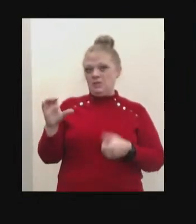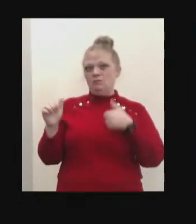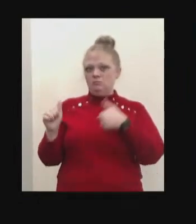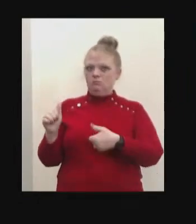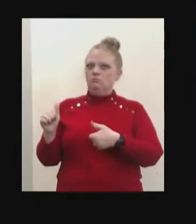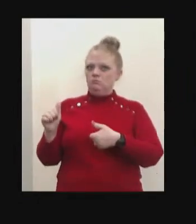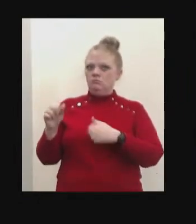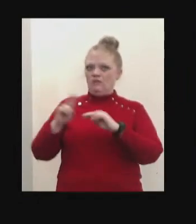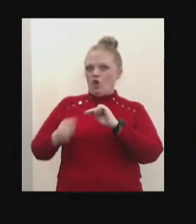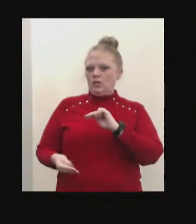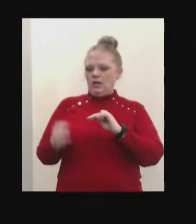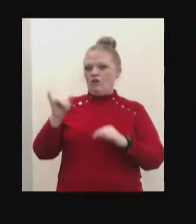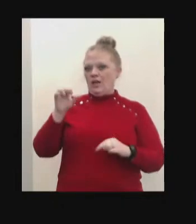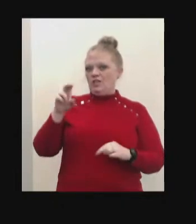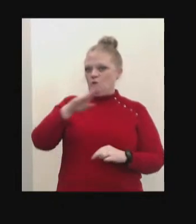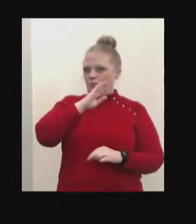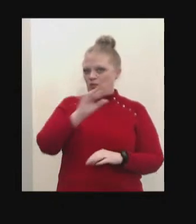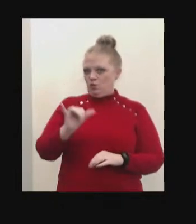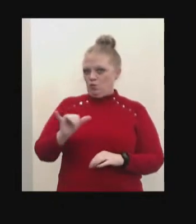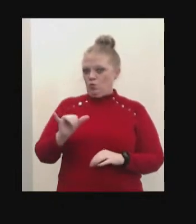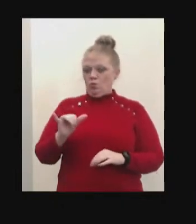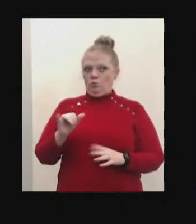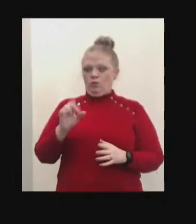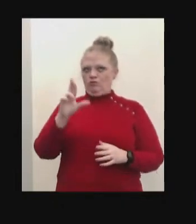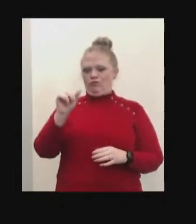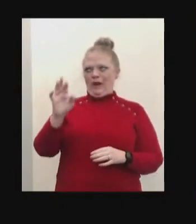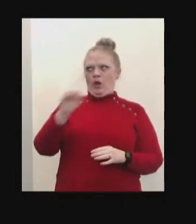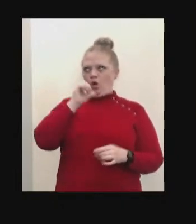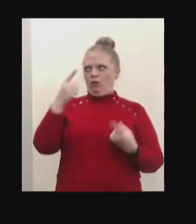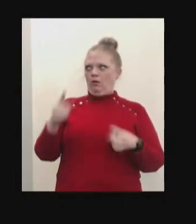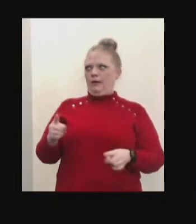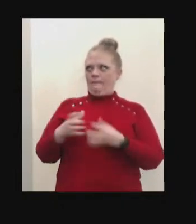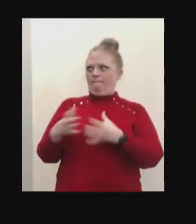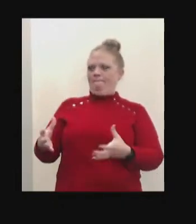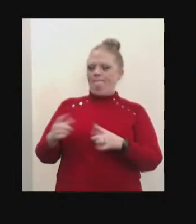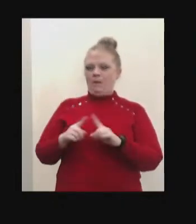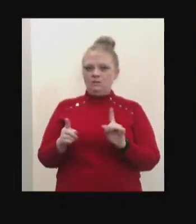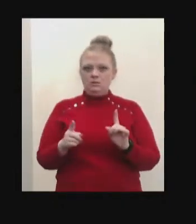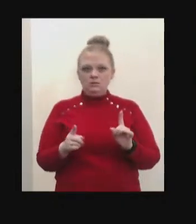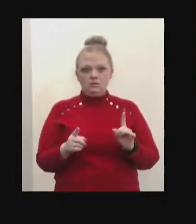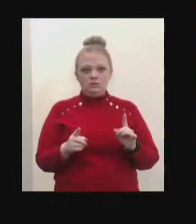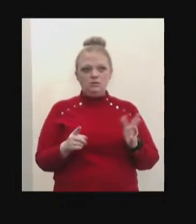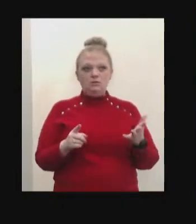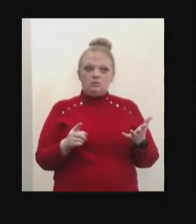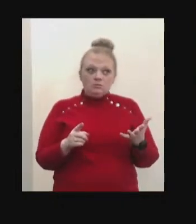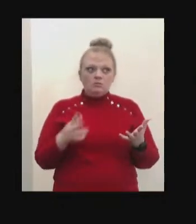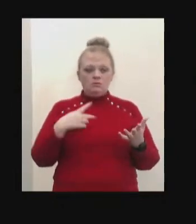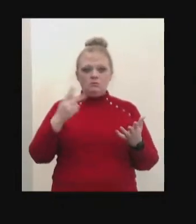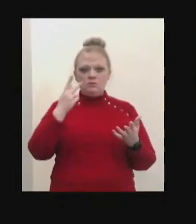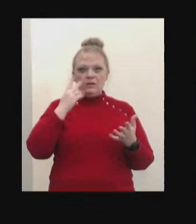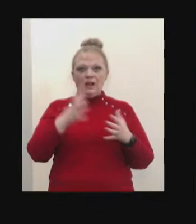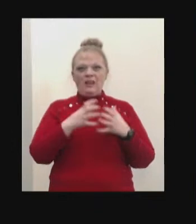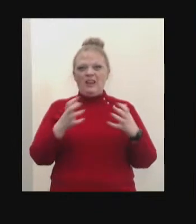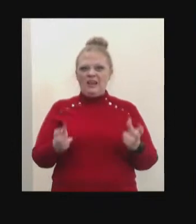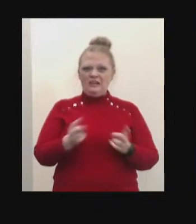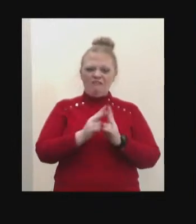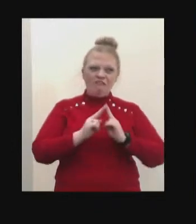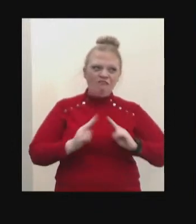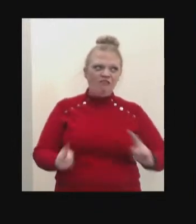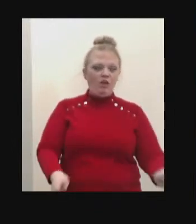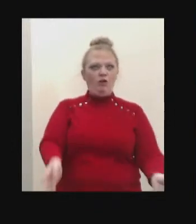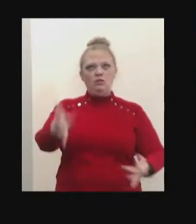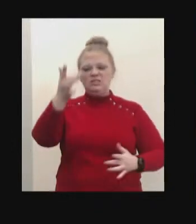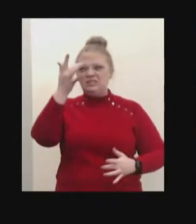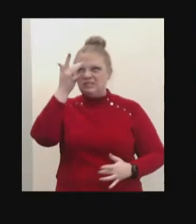ICU beds, which is a rarity, but it's good. We are seeing a lot of very ill, sick people for various